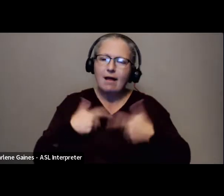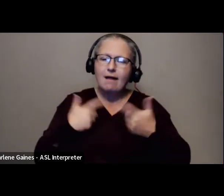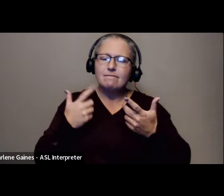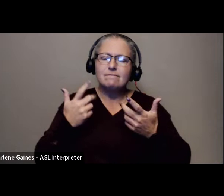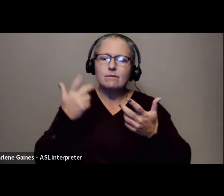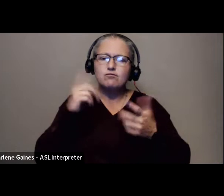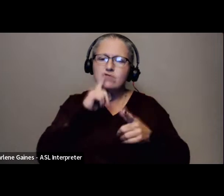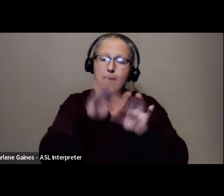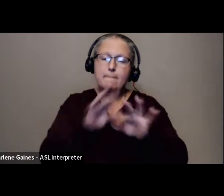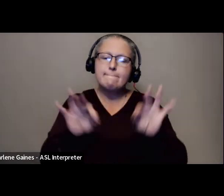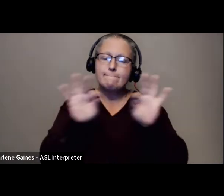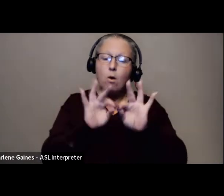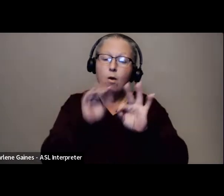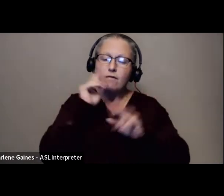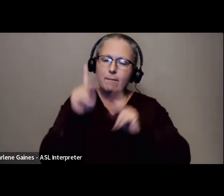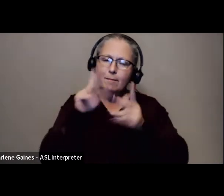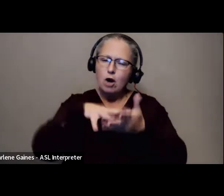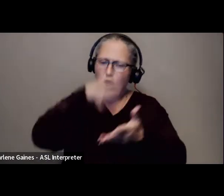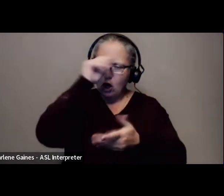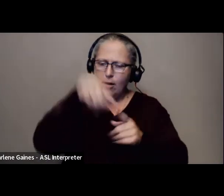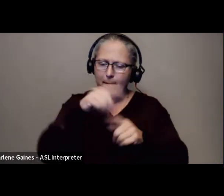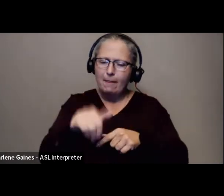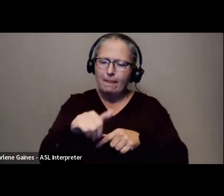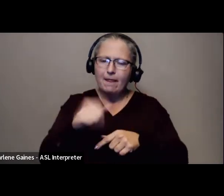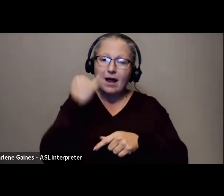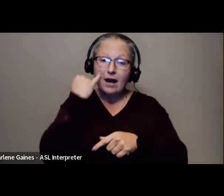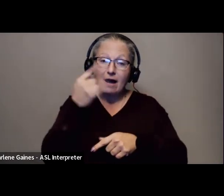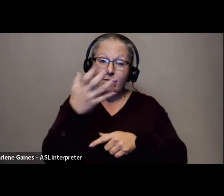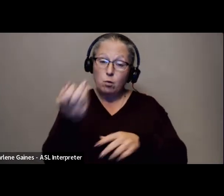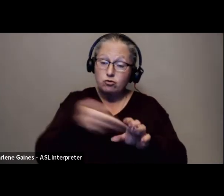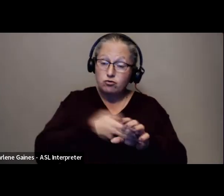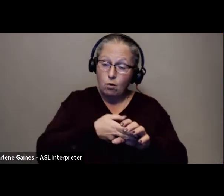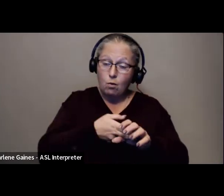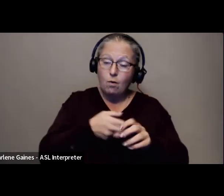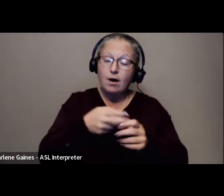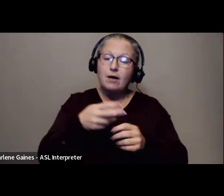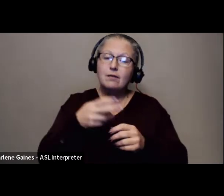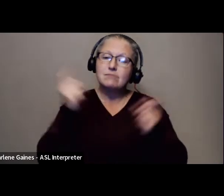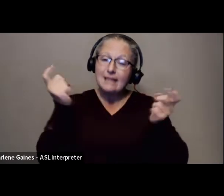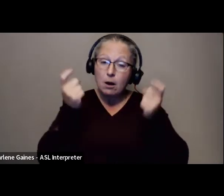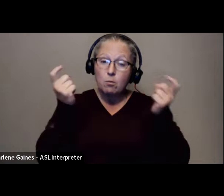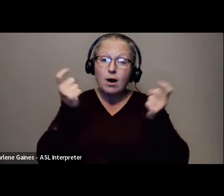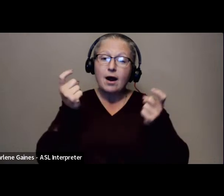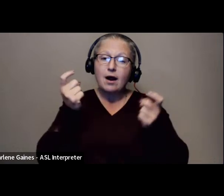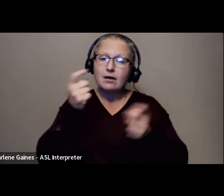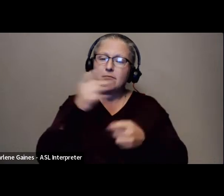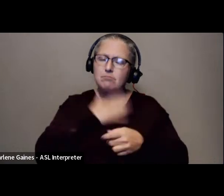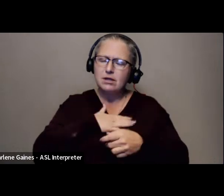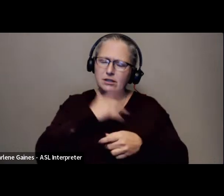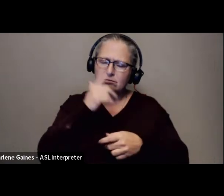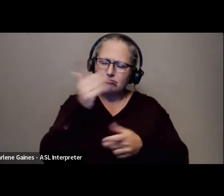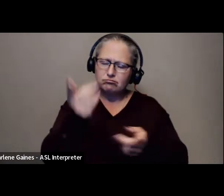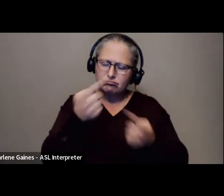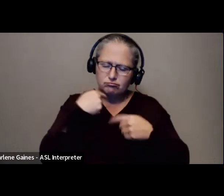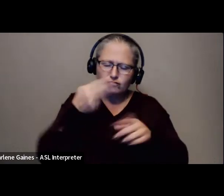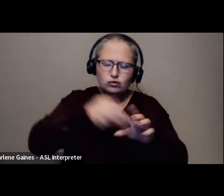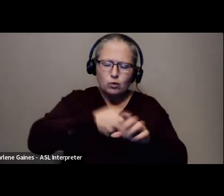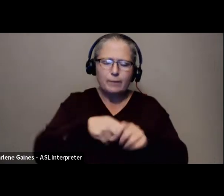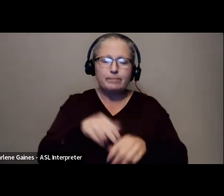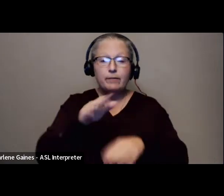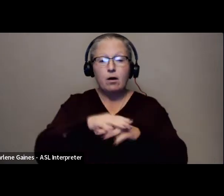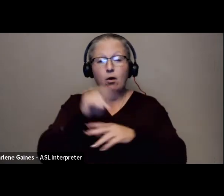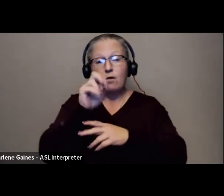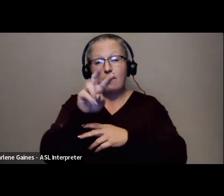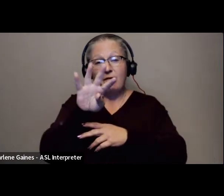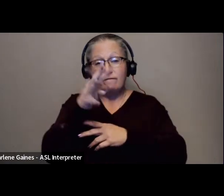important for people to learn about it. And if you'd like to join us in celebrating, please do. On November